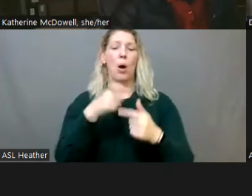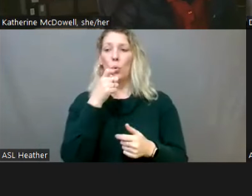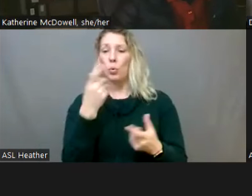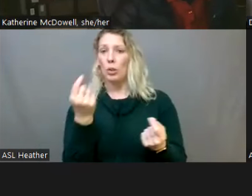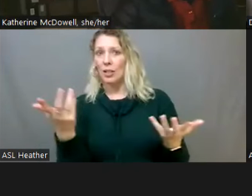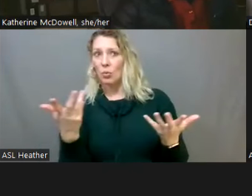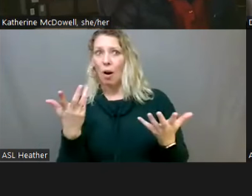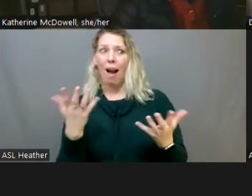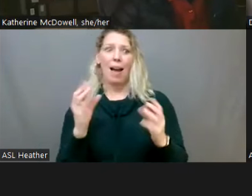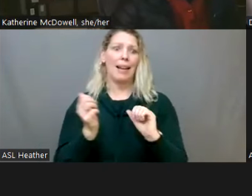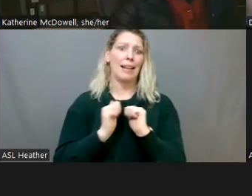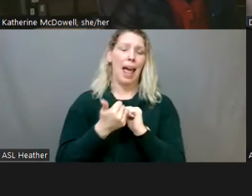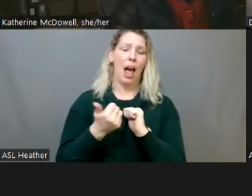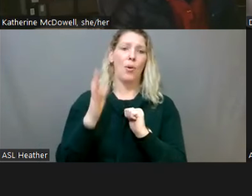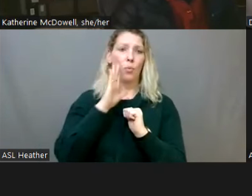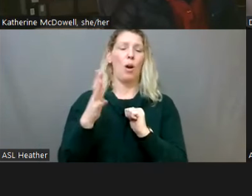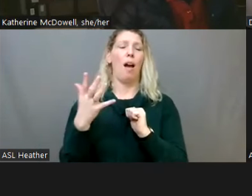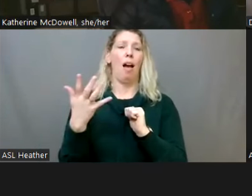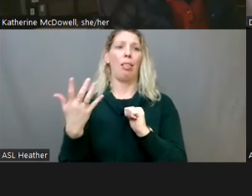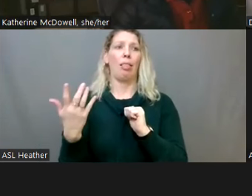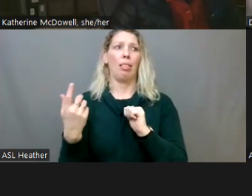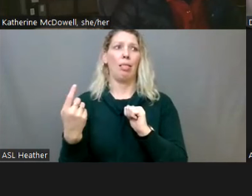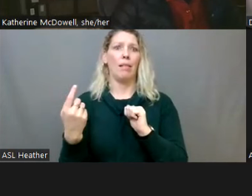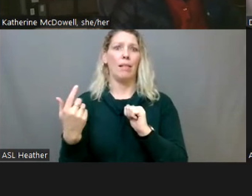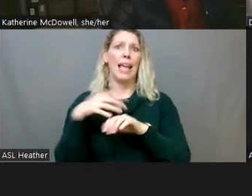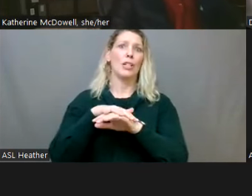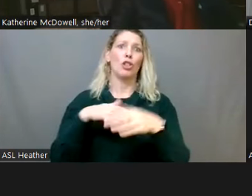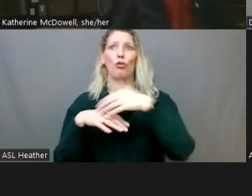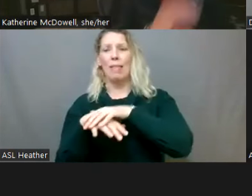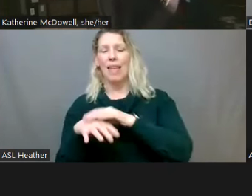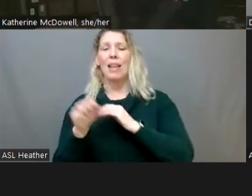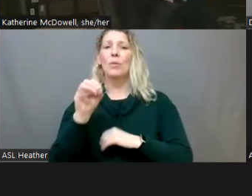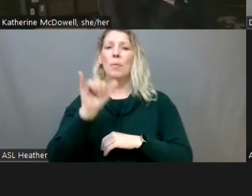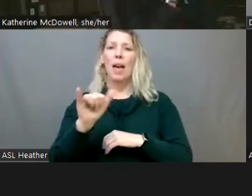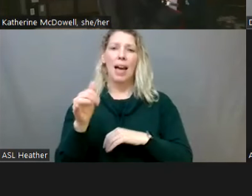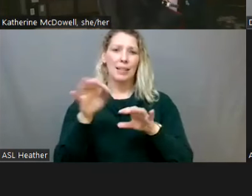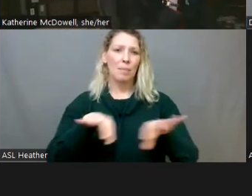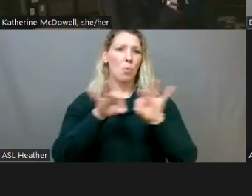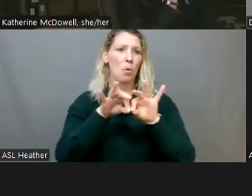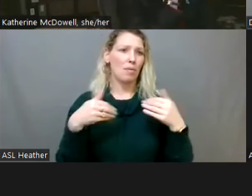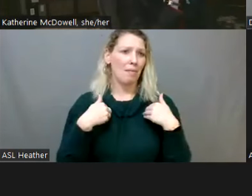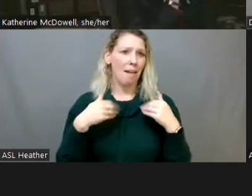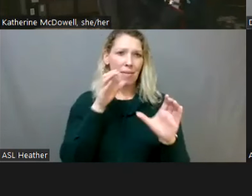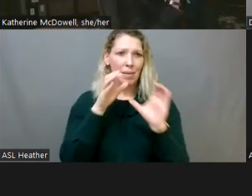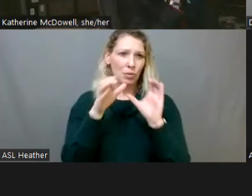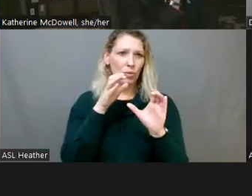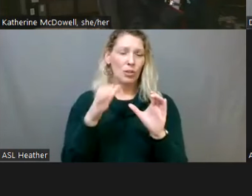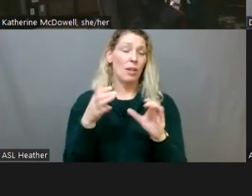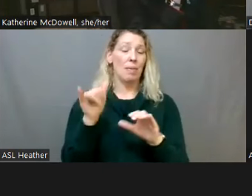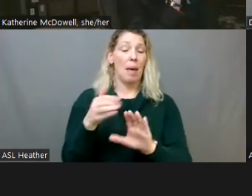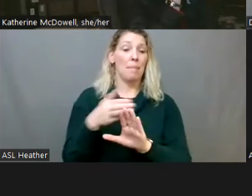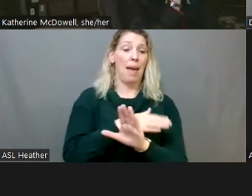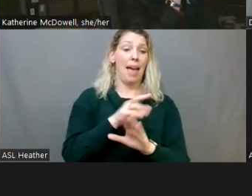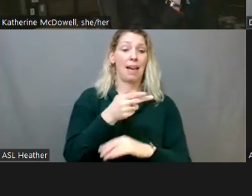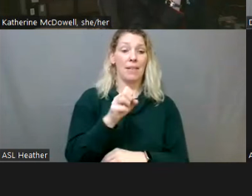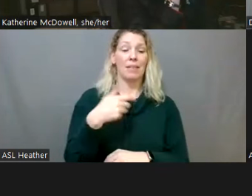going to interrelate. And I think it'd be important to have that kind of communication. I mean, in this past phase, I sat